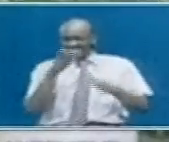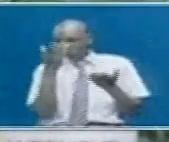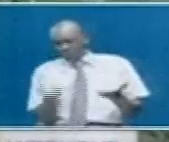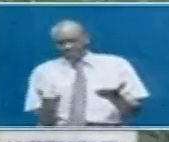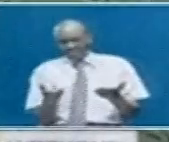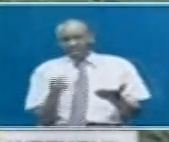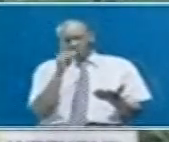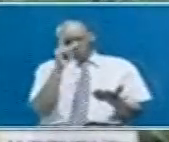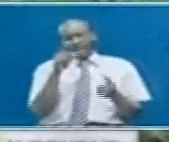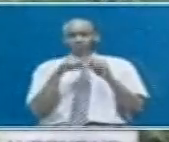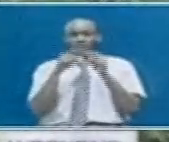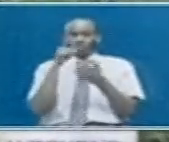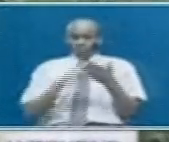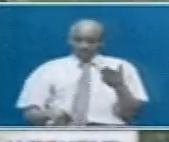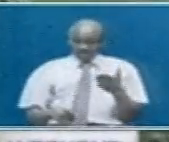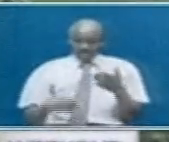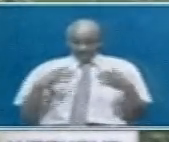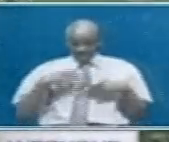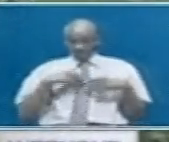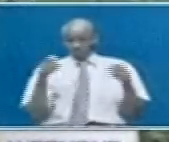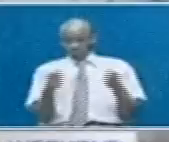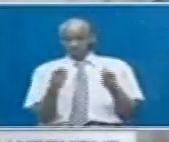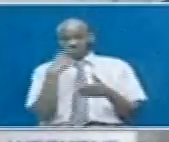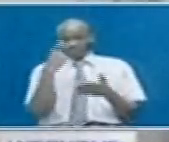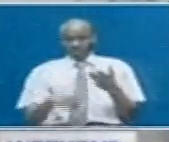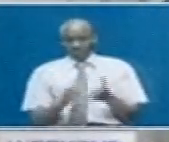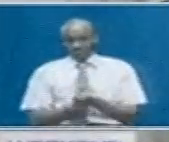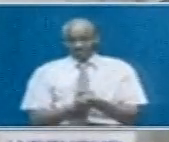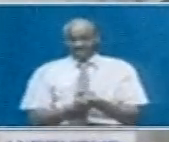just one sentence for a person accused of witchcraft.